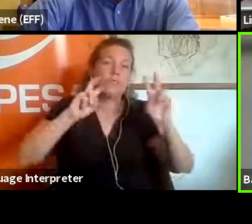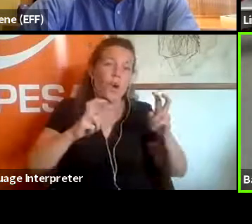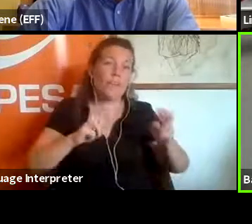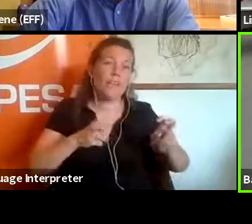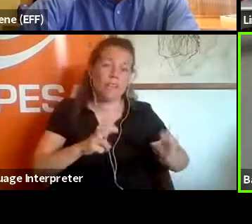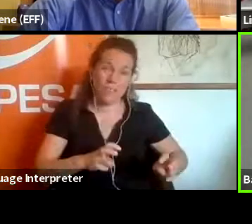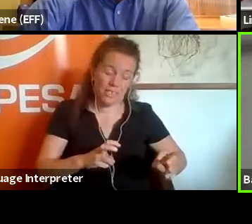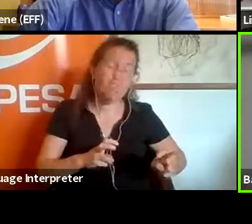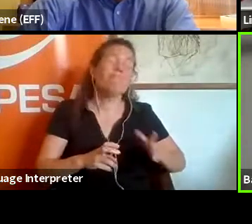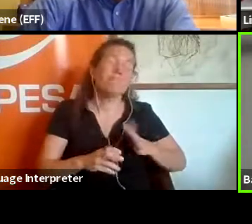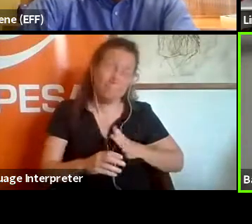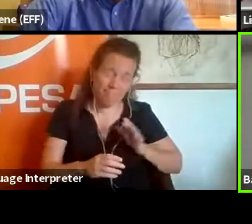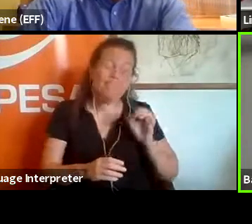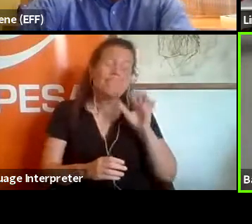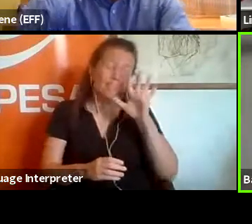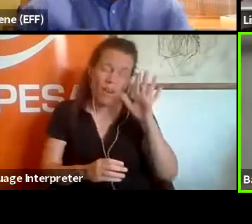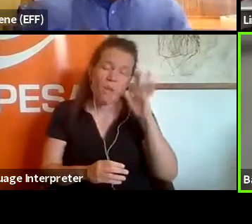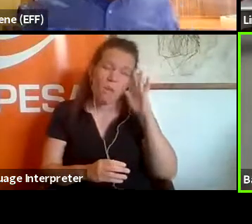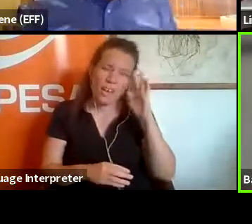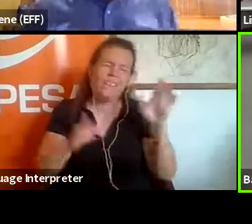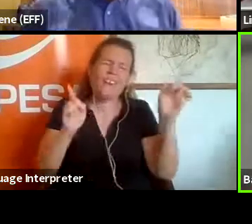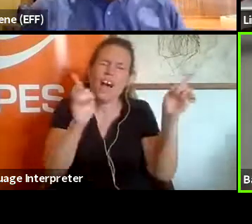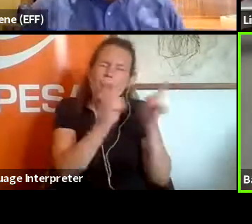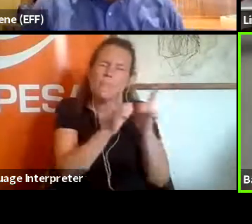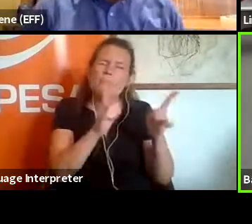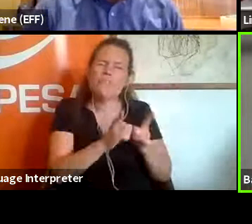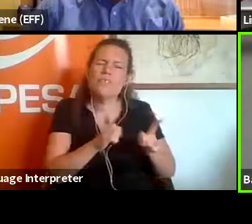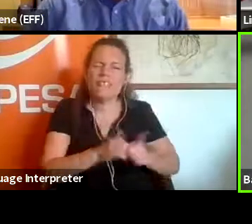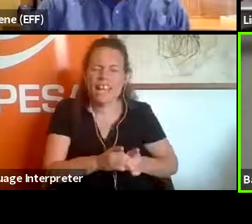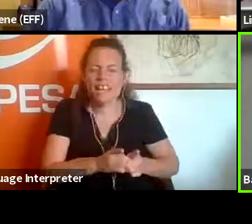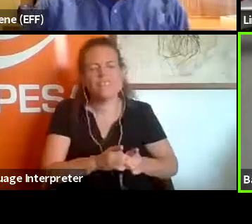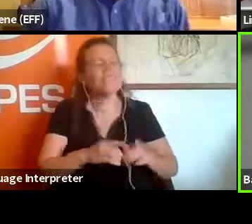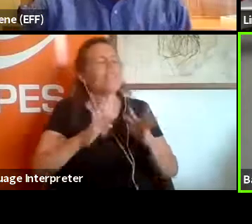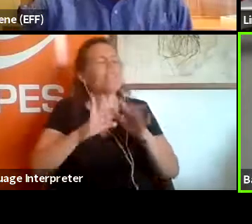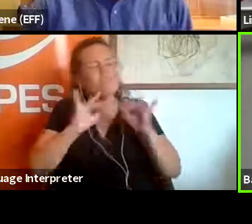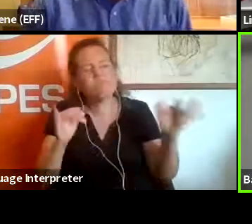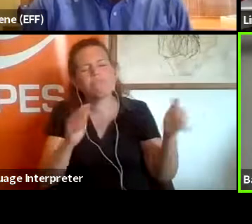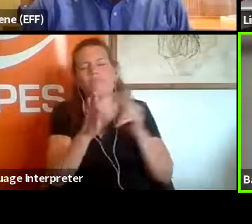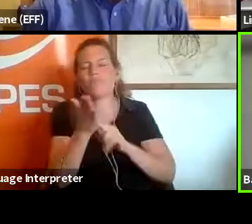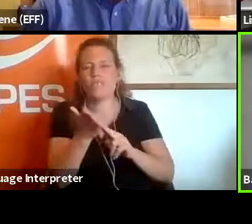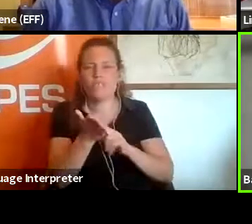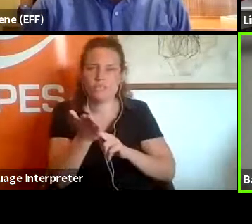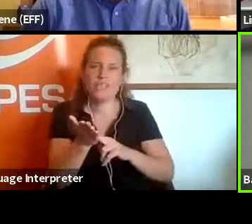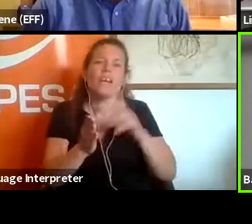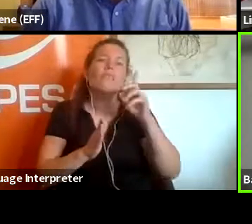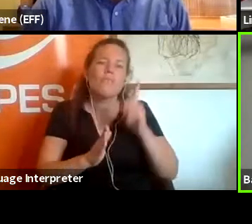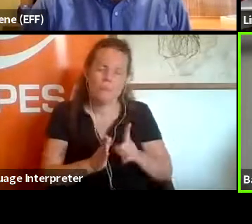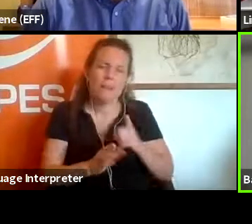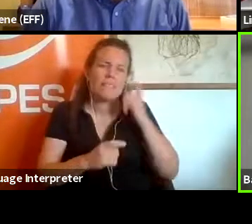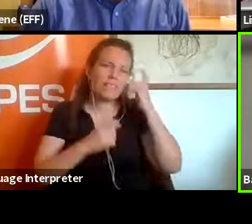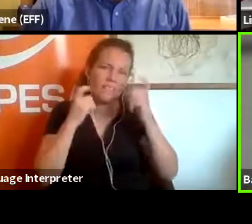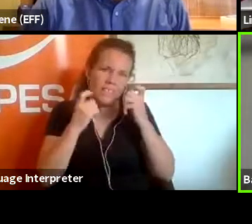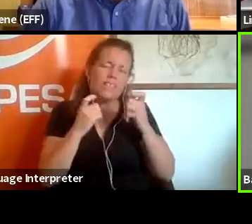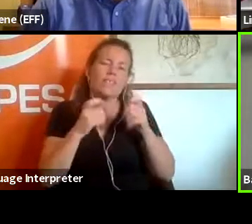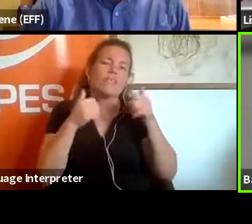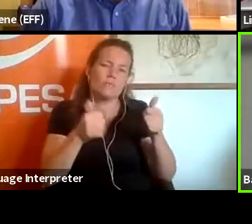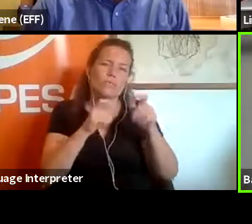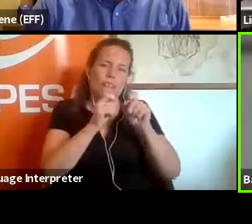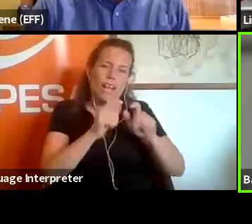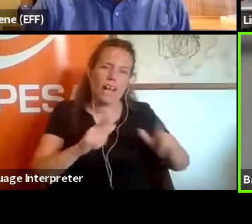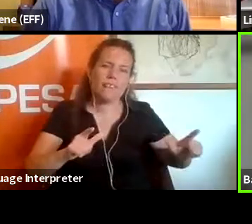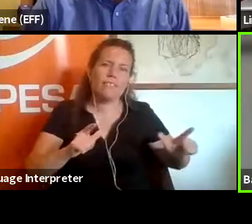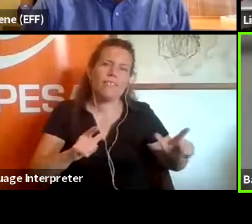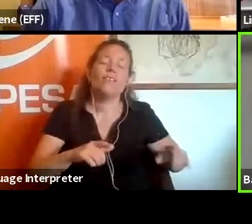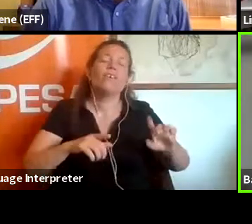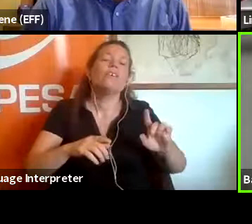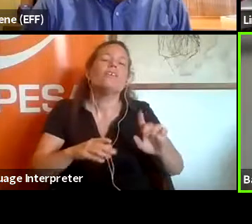I'm aware, and all the abbreviations and all the things that we use, we need to make sure that it is in language, especially when we are developing a toolkit